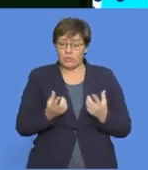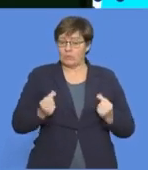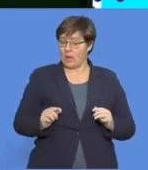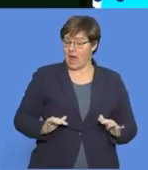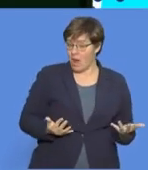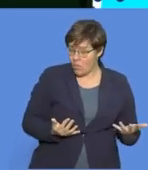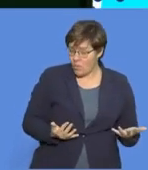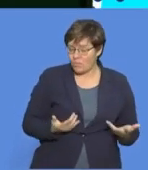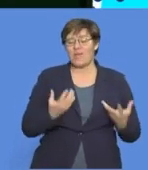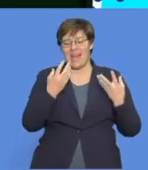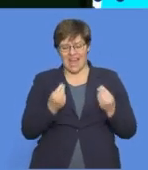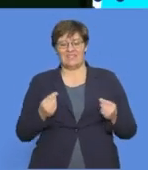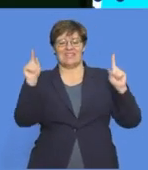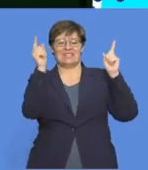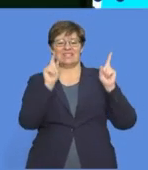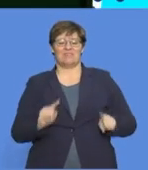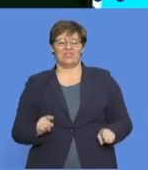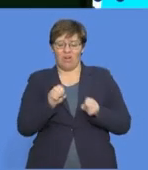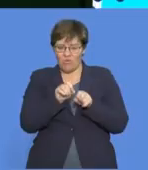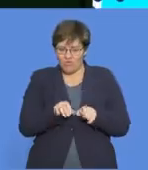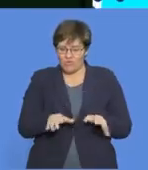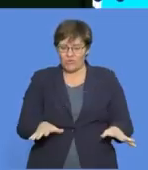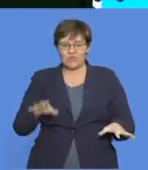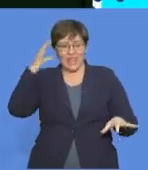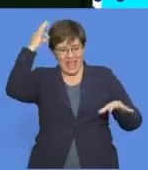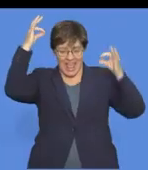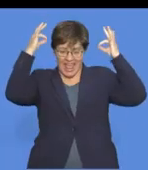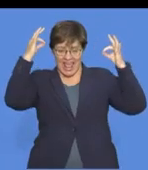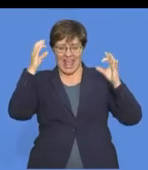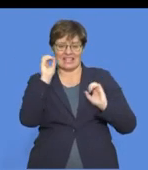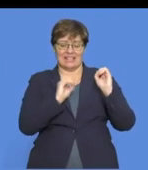they have specialized root hair cells.